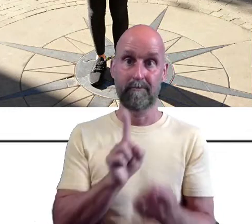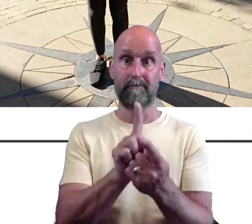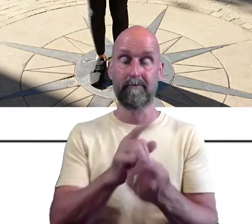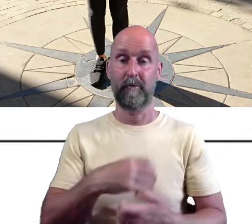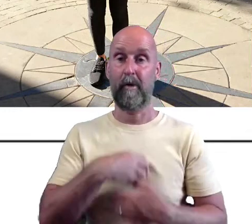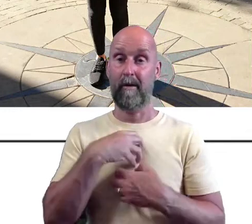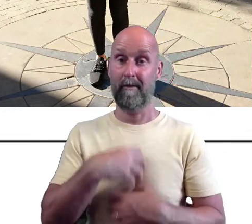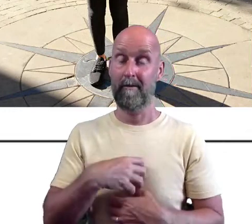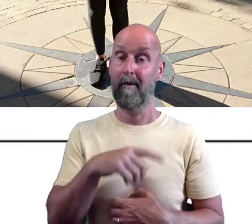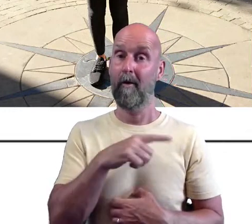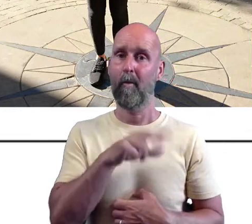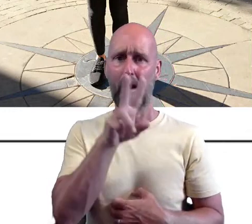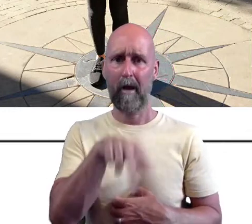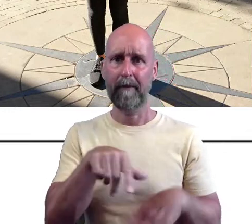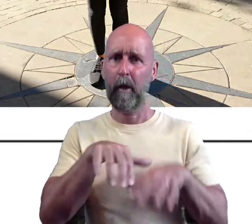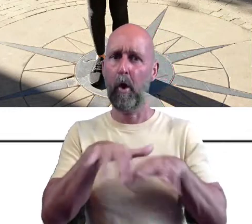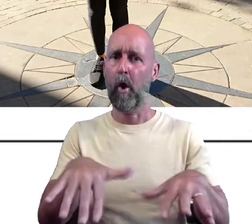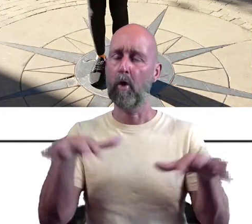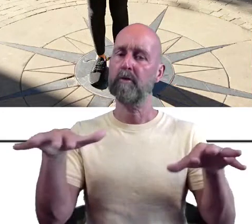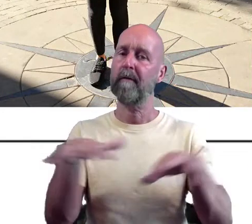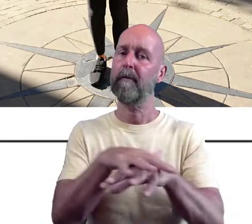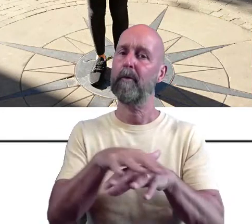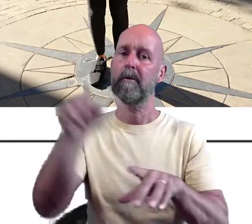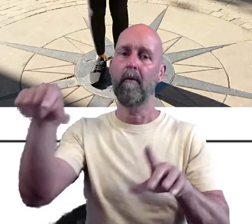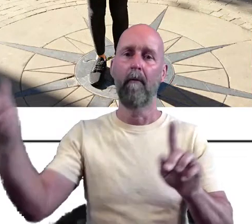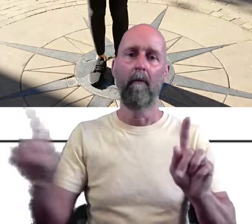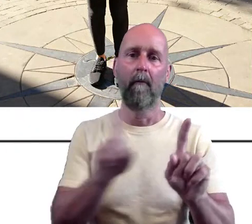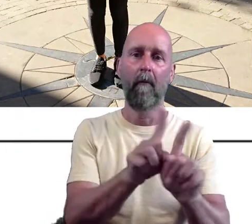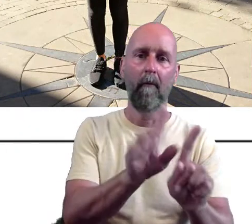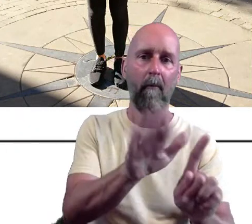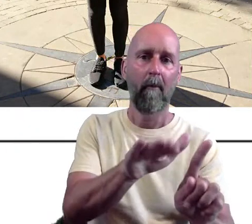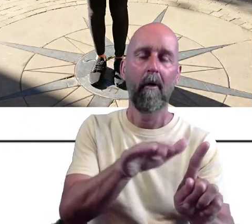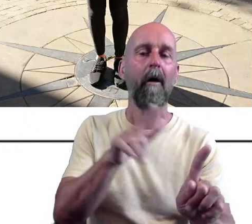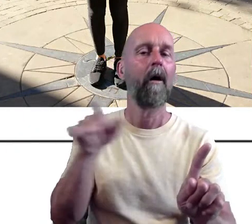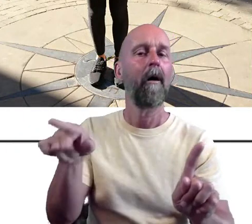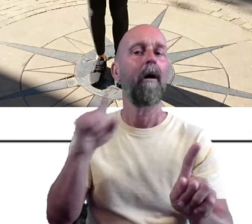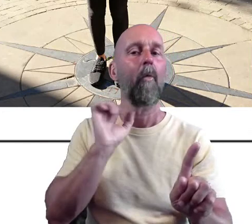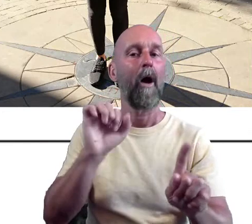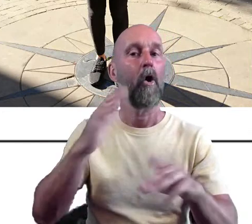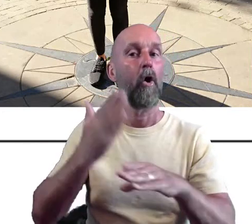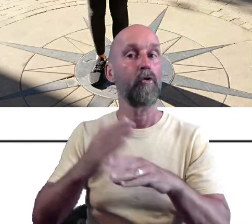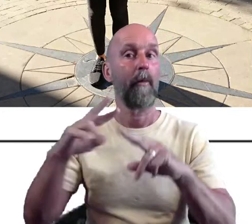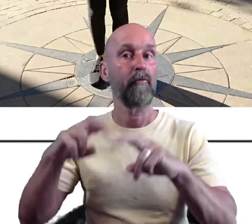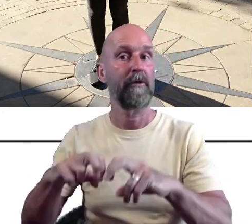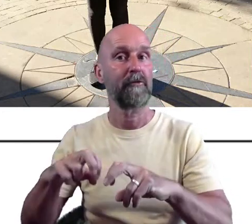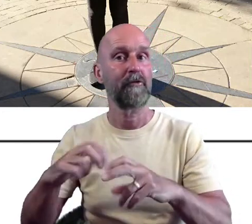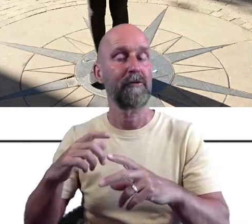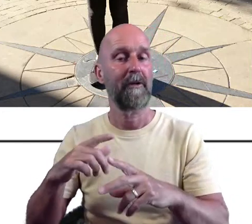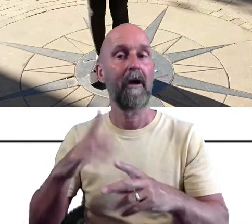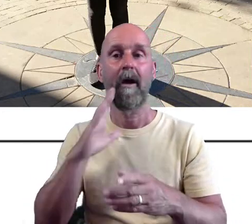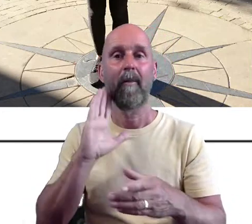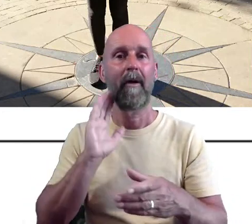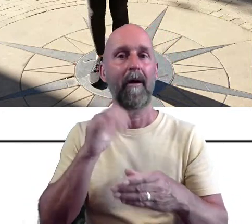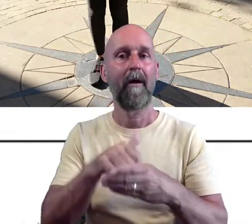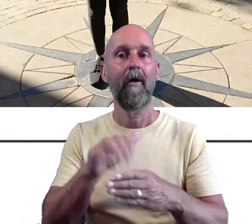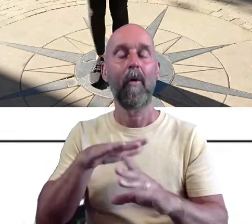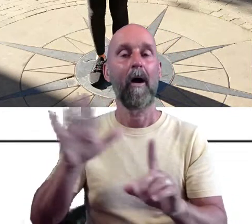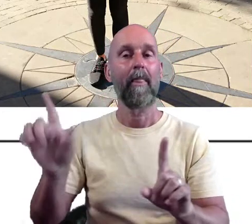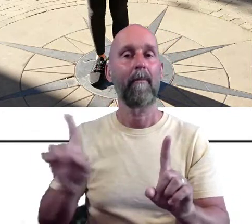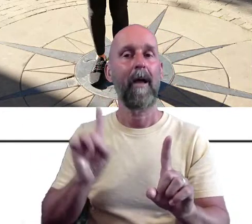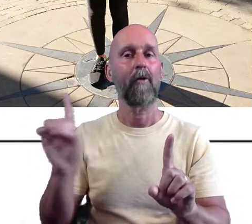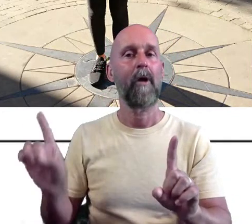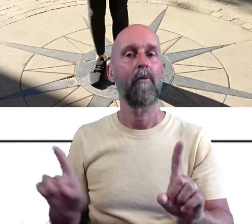looked really lost or confused or something. And again, she was playing the role of a research assistant, but she was like emerging out of the background of everyday